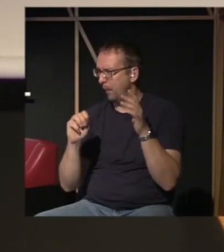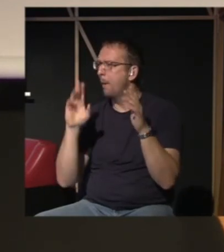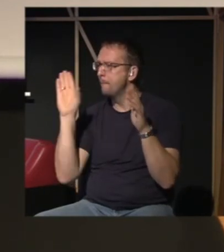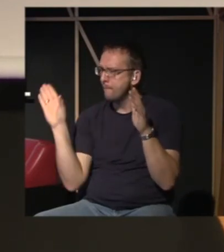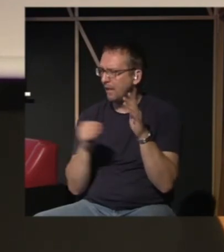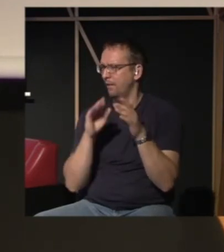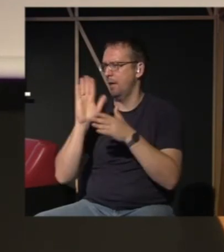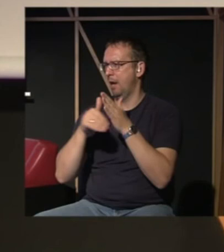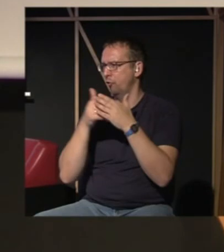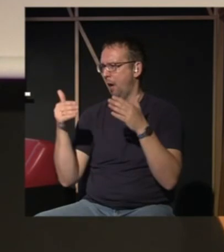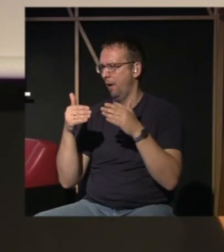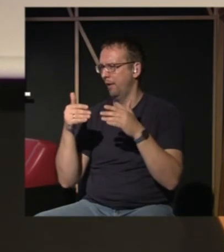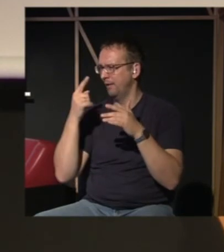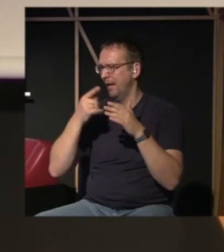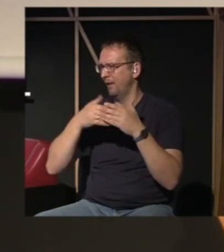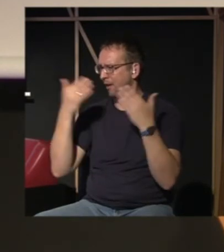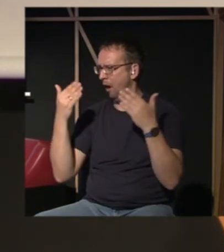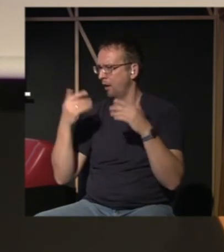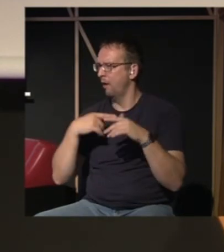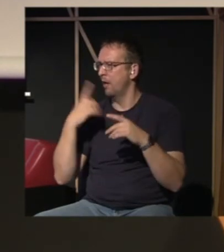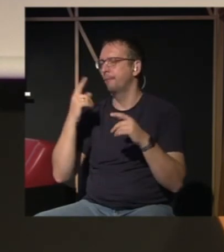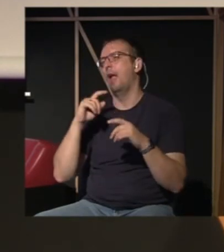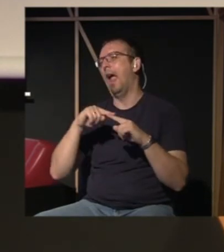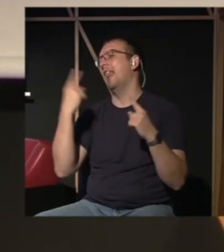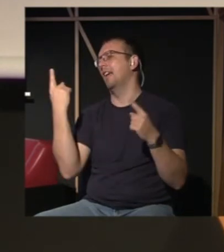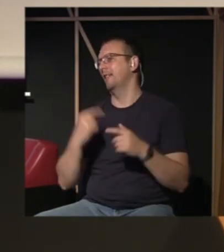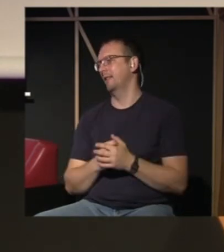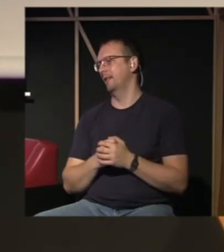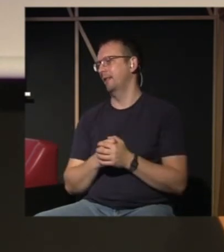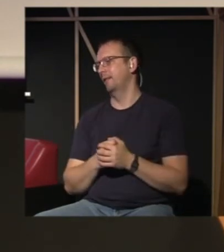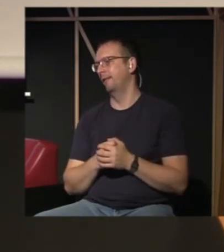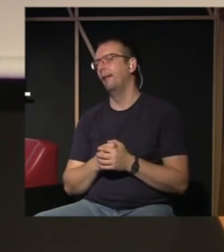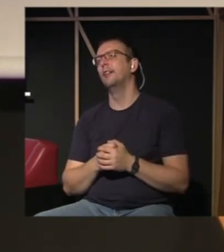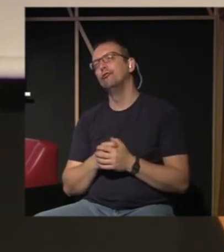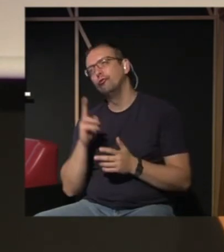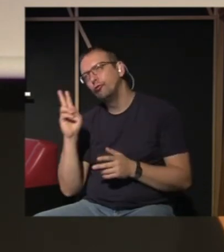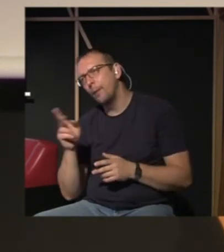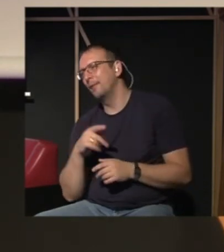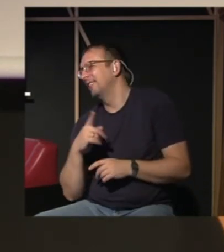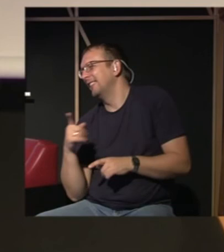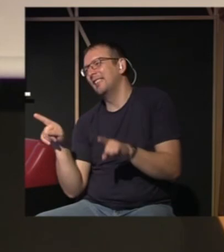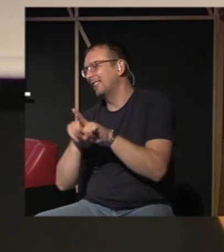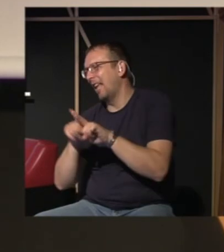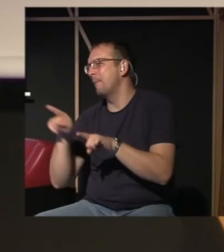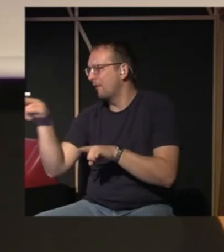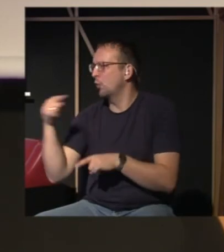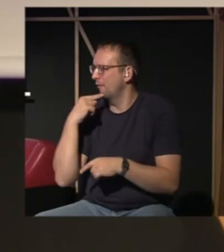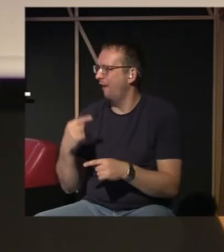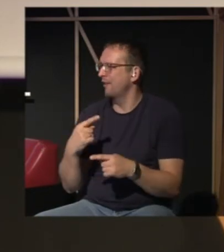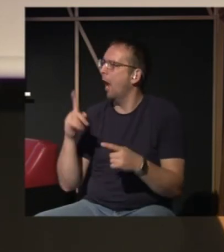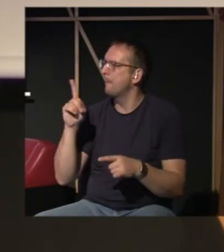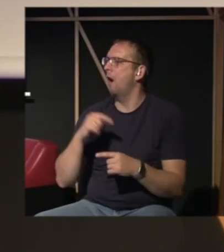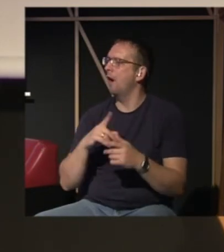was the highlights video. So I know it's not exactly what you're speaking of, but again, it's definitely something that